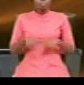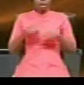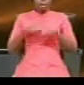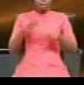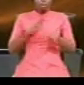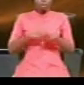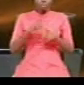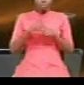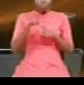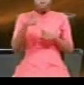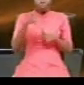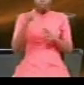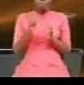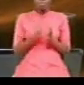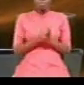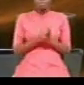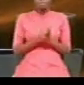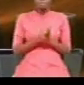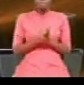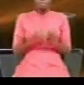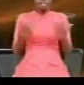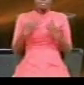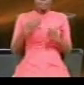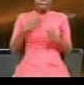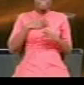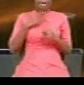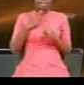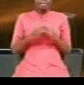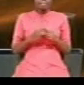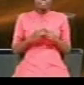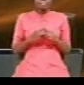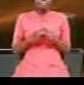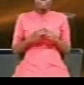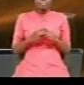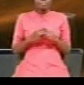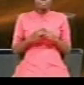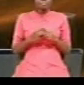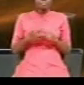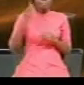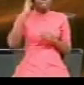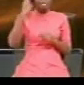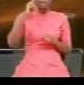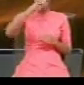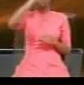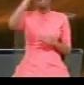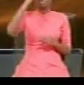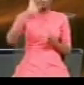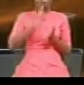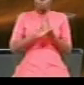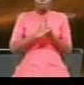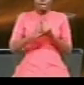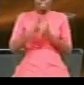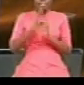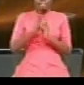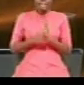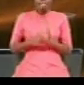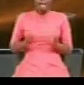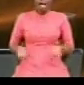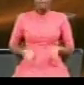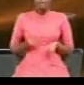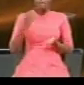But unto you that fear my name shall the Son of